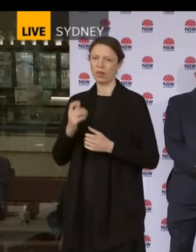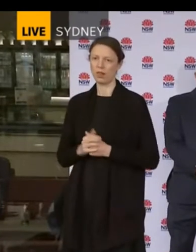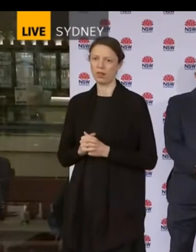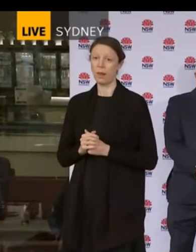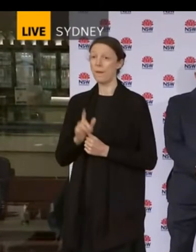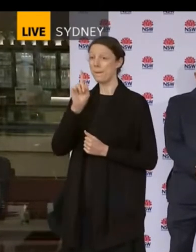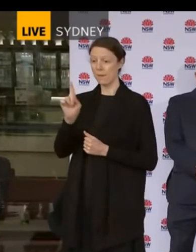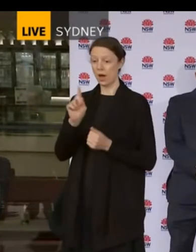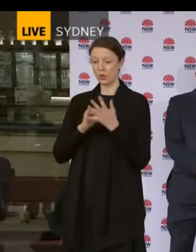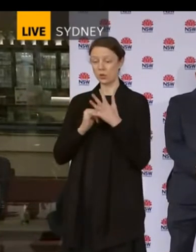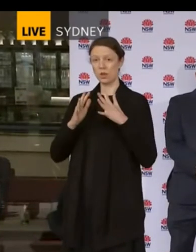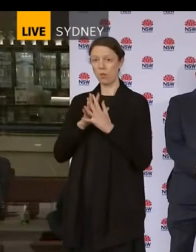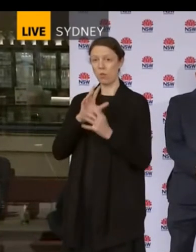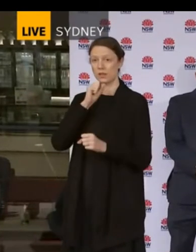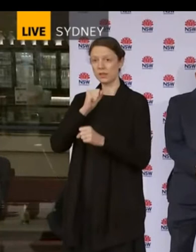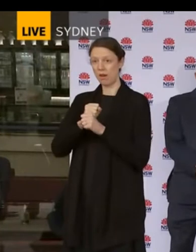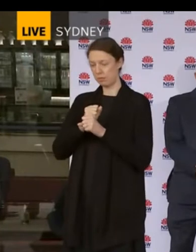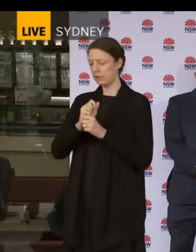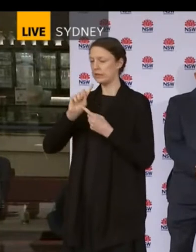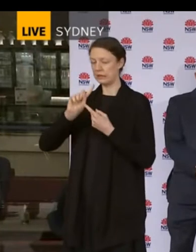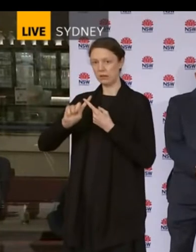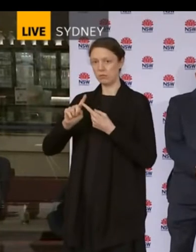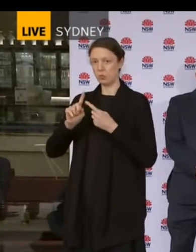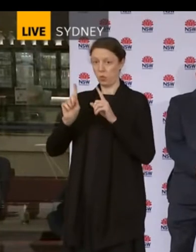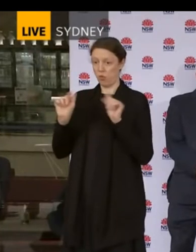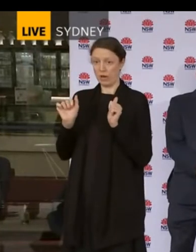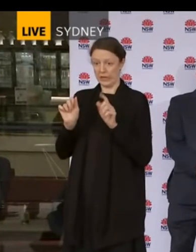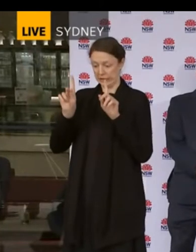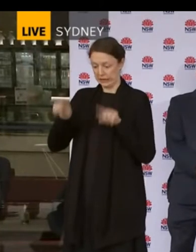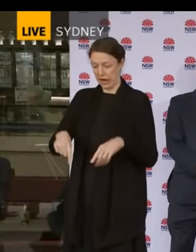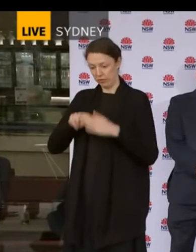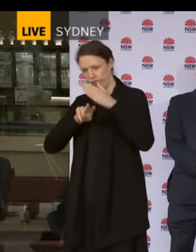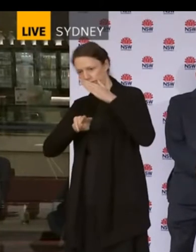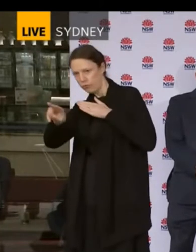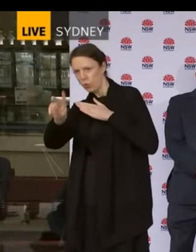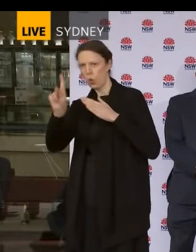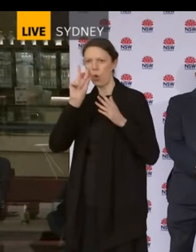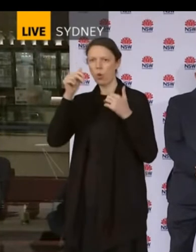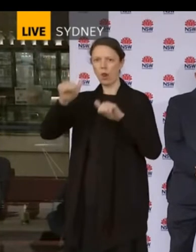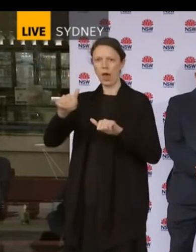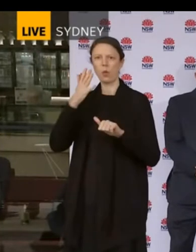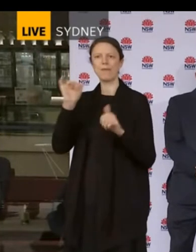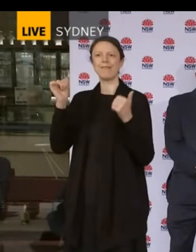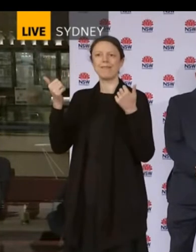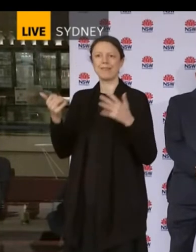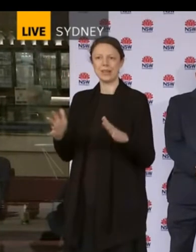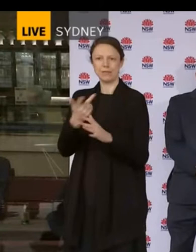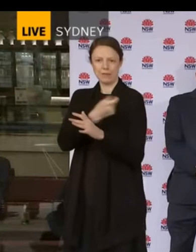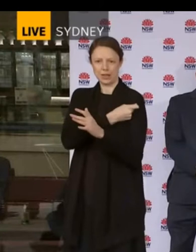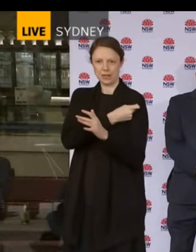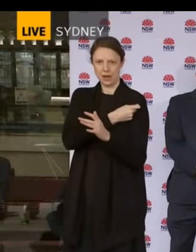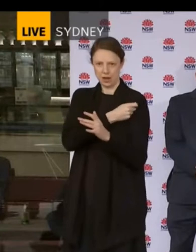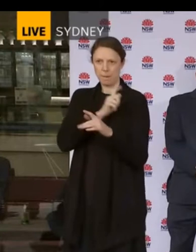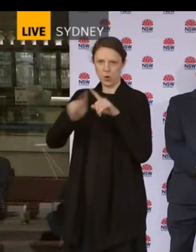life will look like post the lockdown, and until we get the vast majority of our citizens vaccinated. It's so important to get our